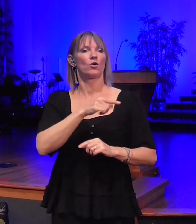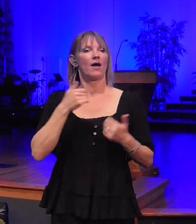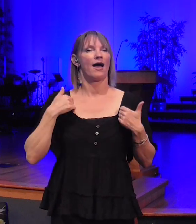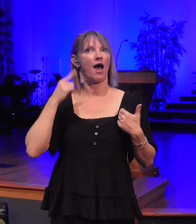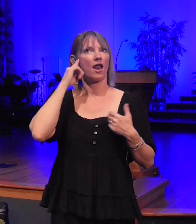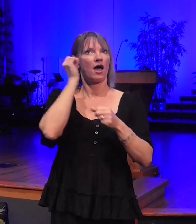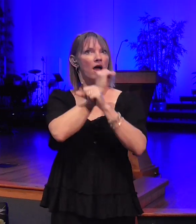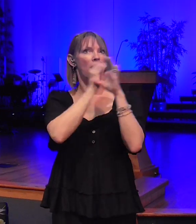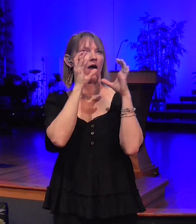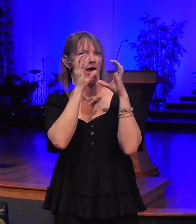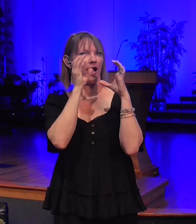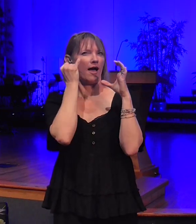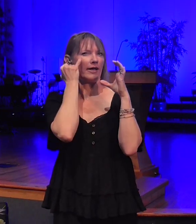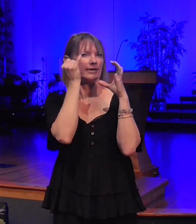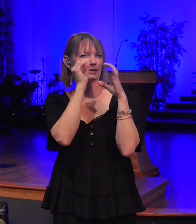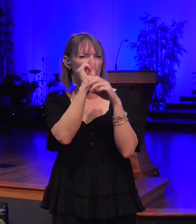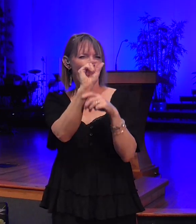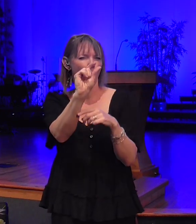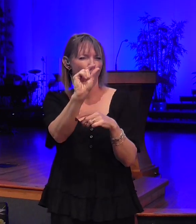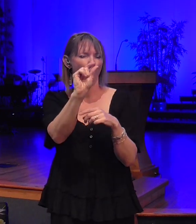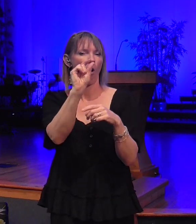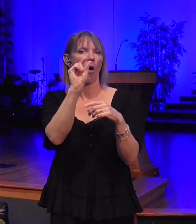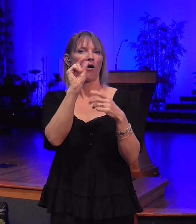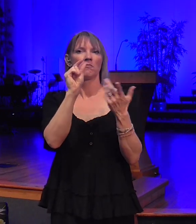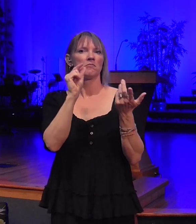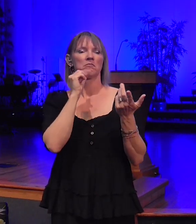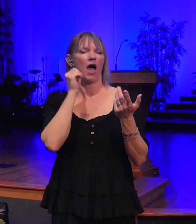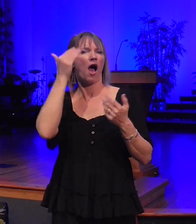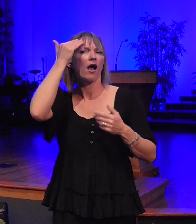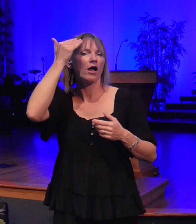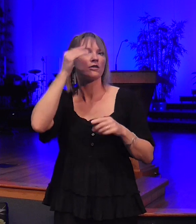you were becoming, even if it wasn't something that was conscious, but it came